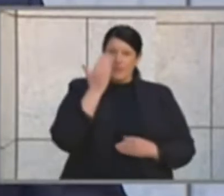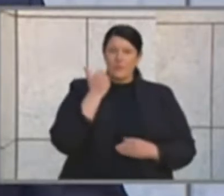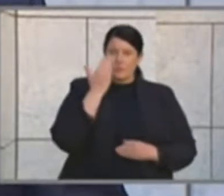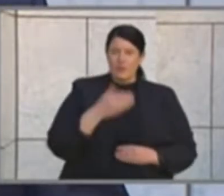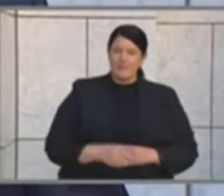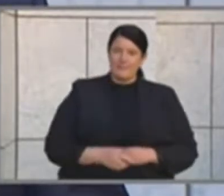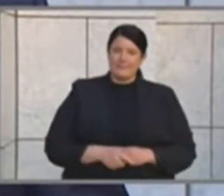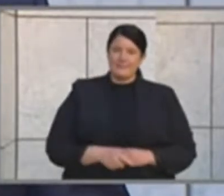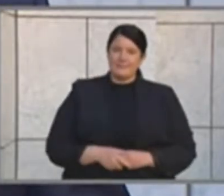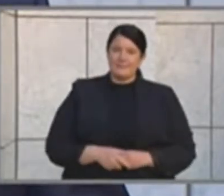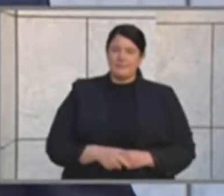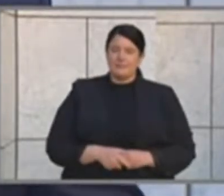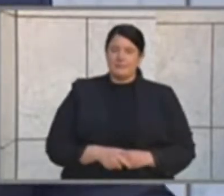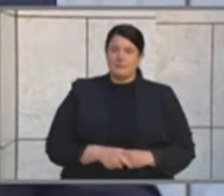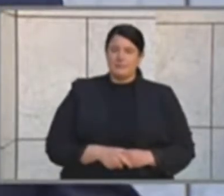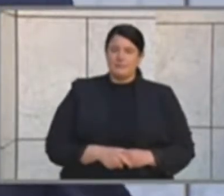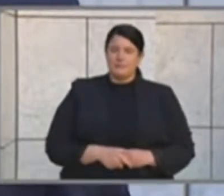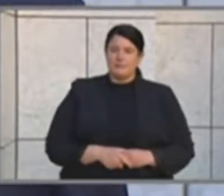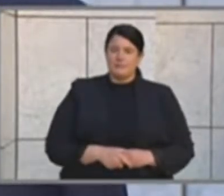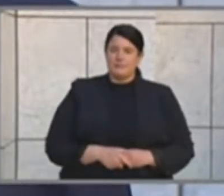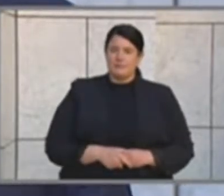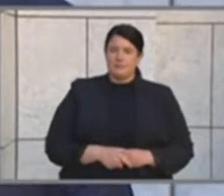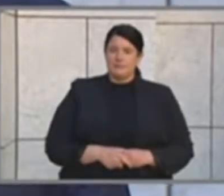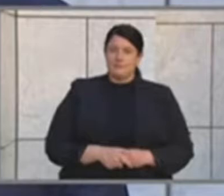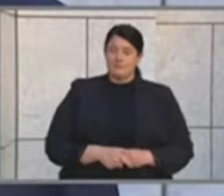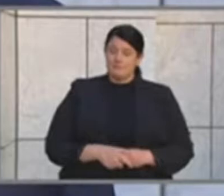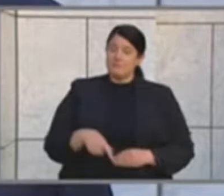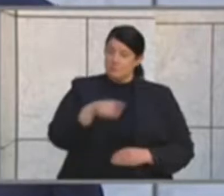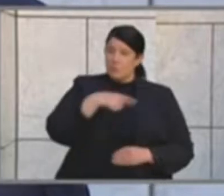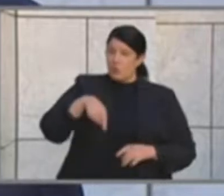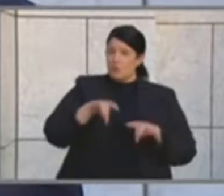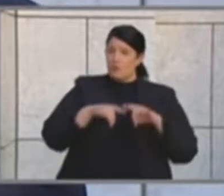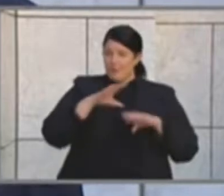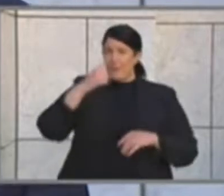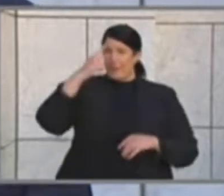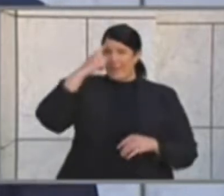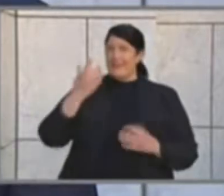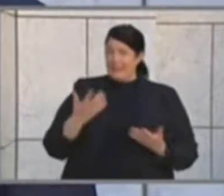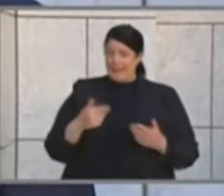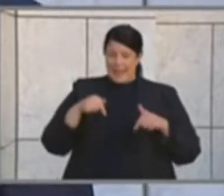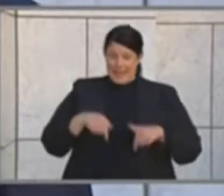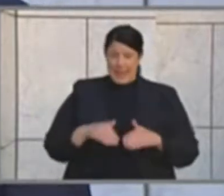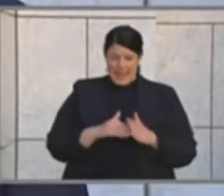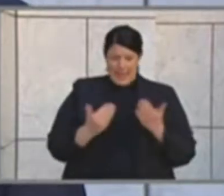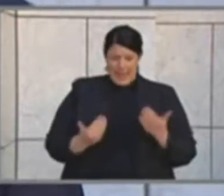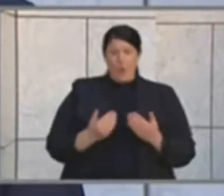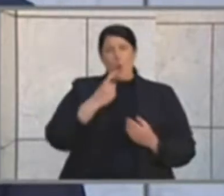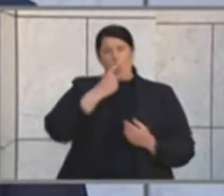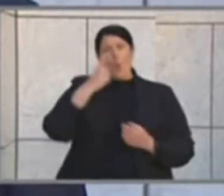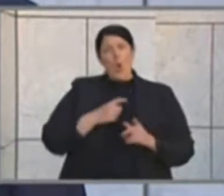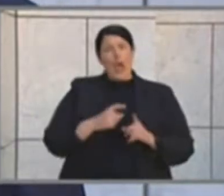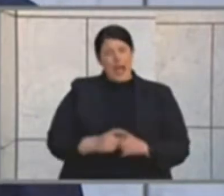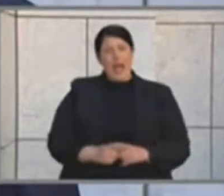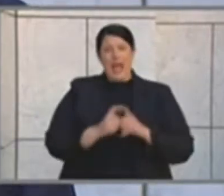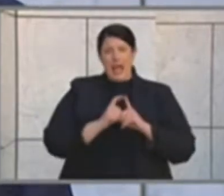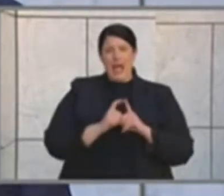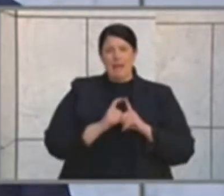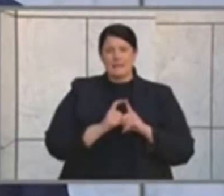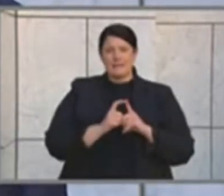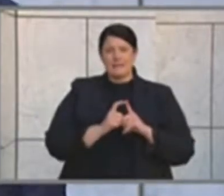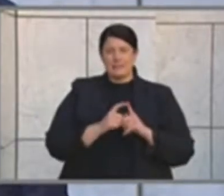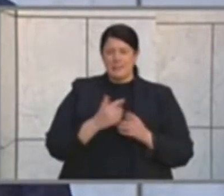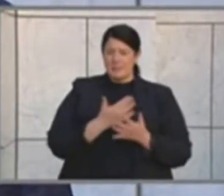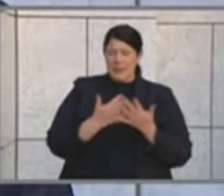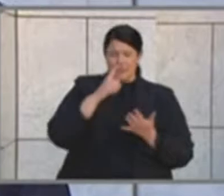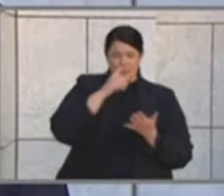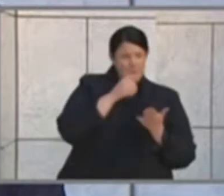us. And that's what Australians can take hope in today, that despite right now, right here, Australians